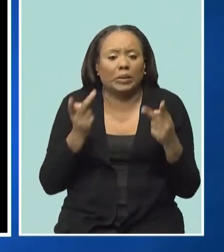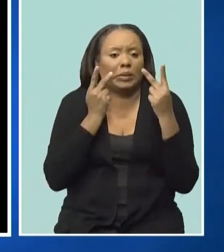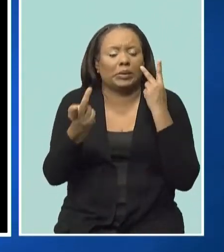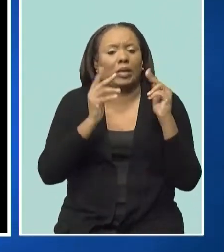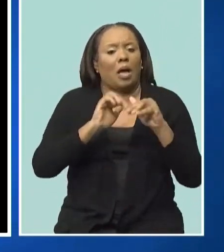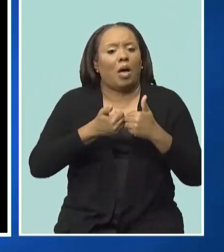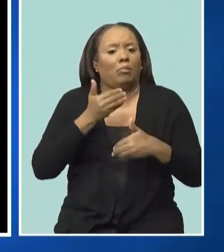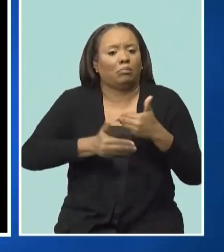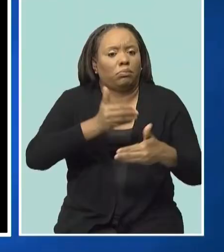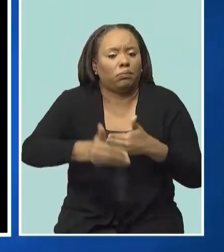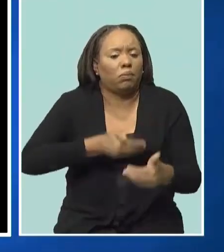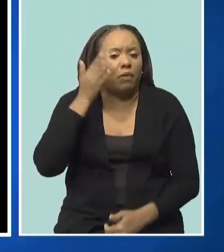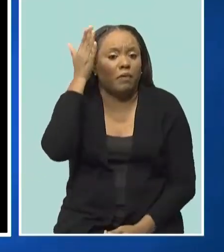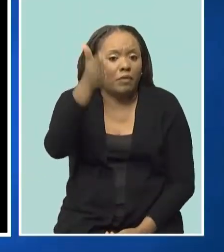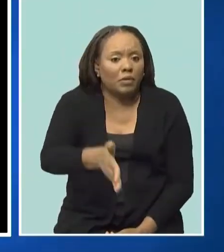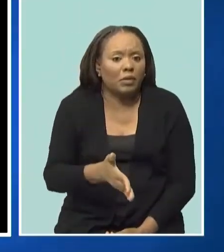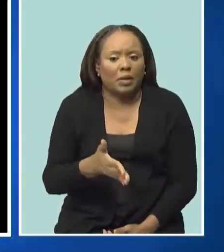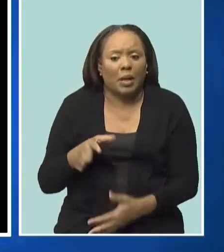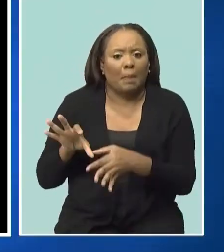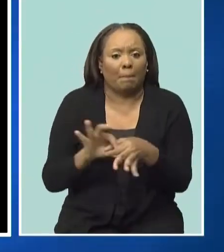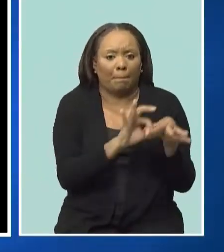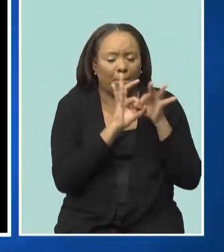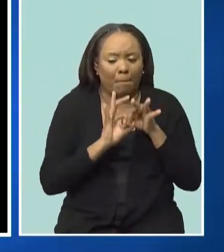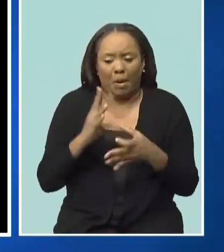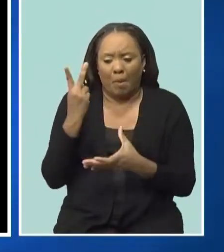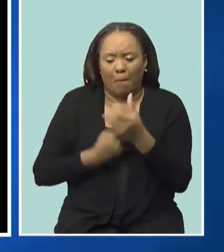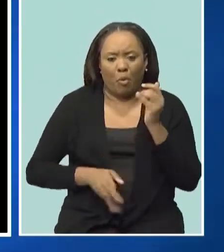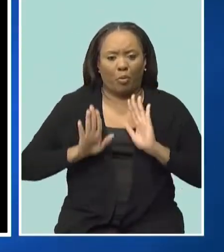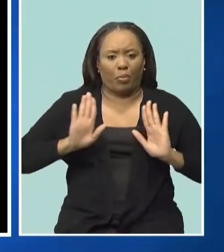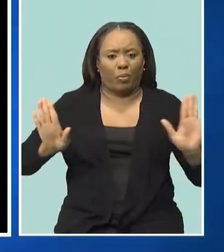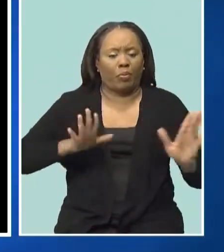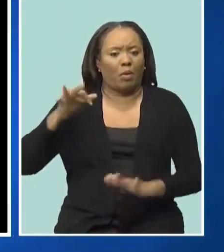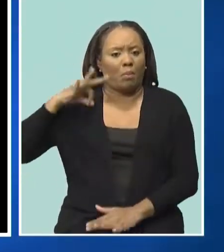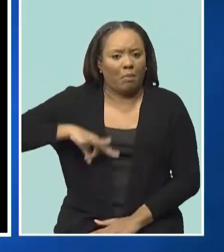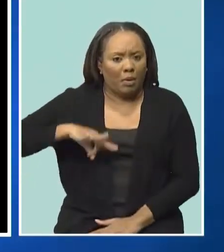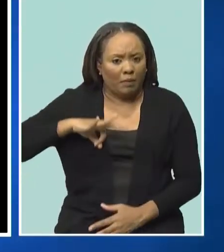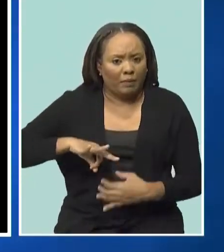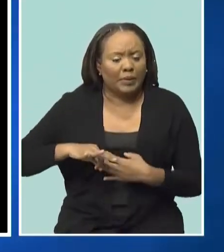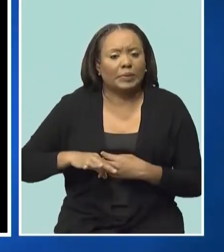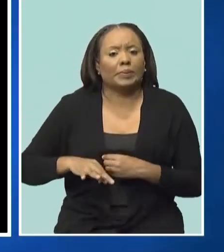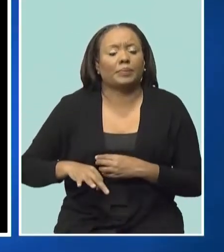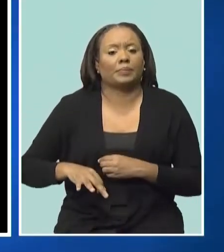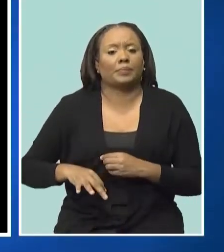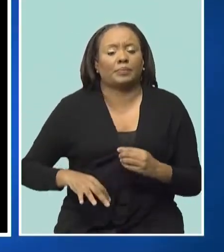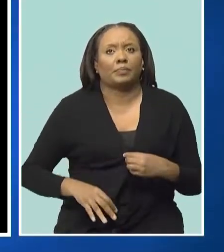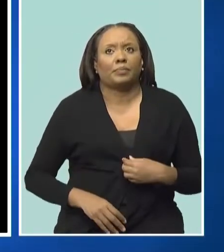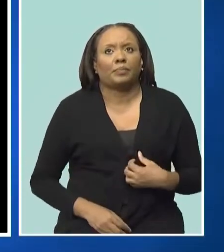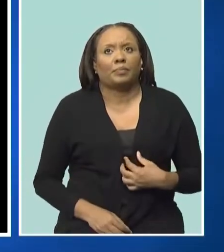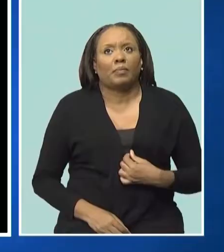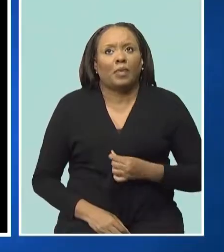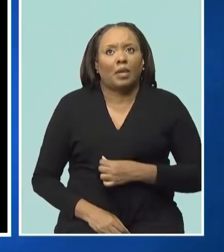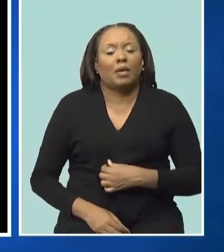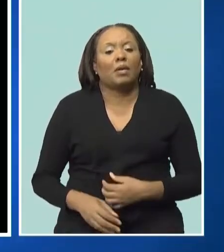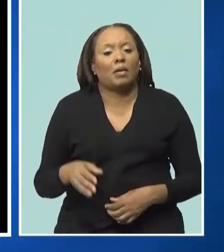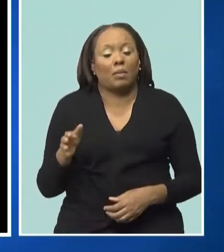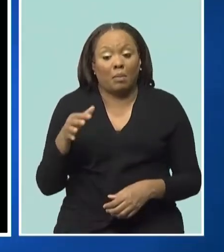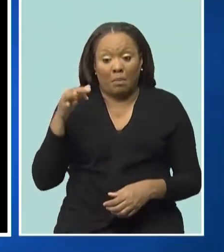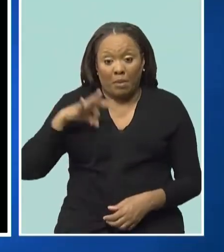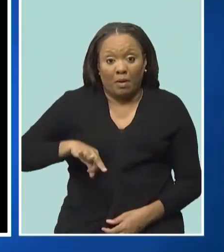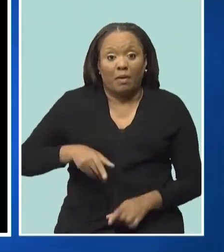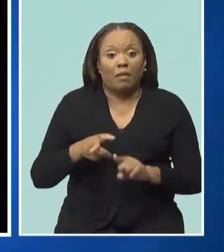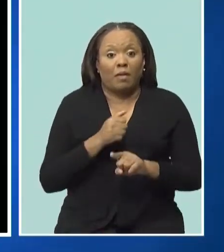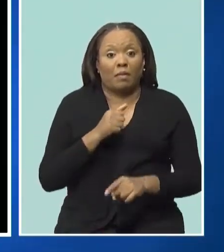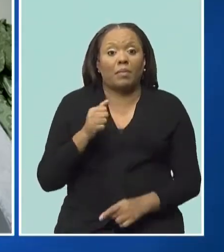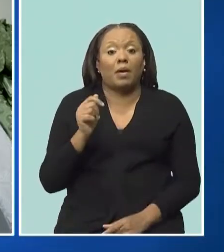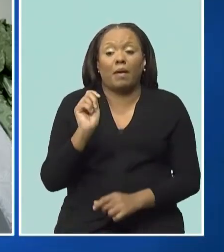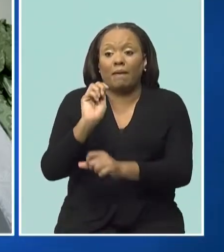together, so that Tobago will benefit and Barbados will benefit from these natural resources, which is our flying fish. I see you've given the Prime